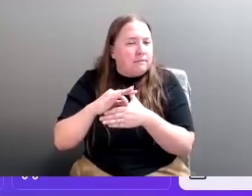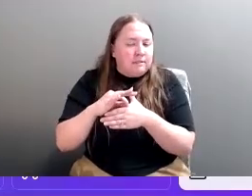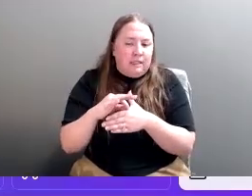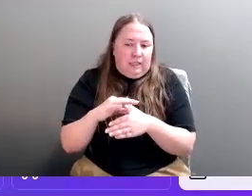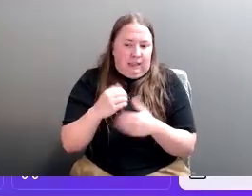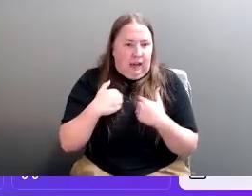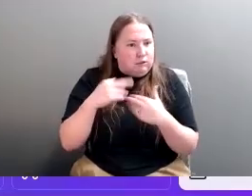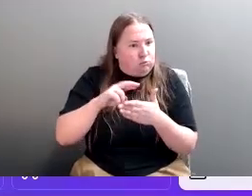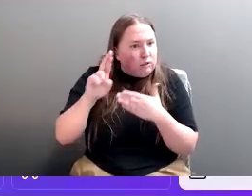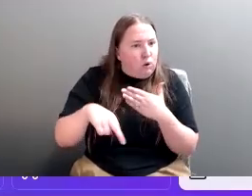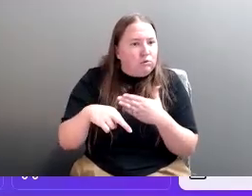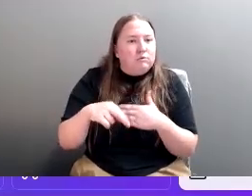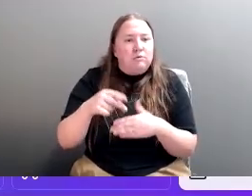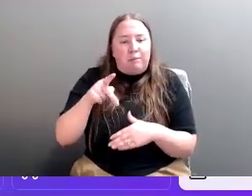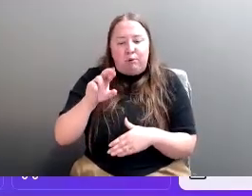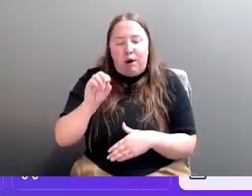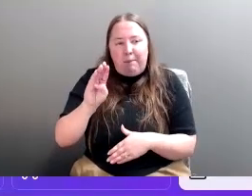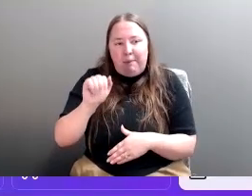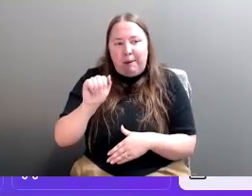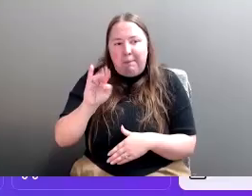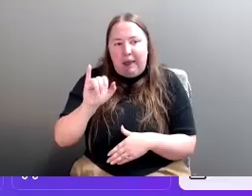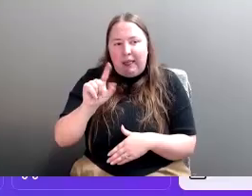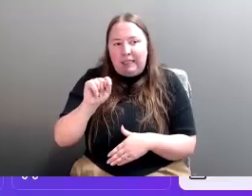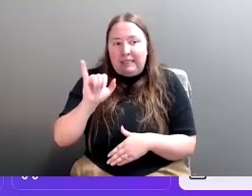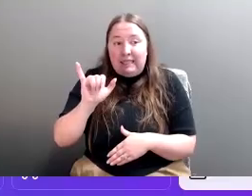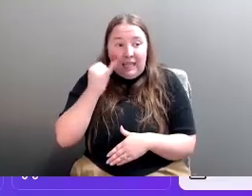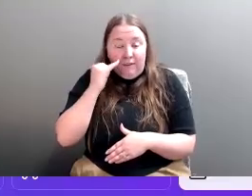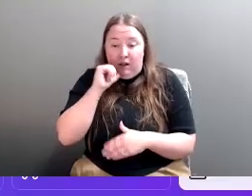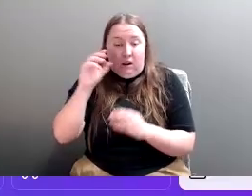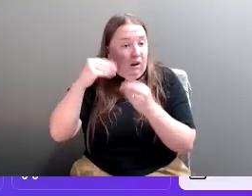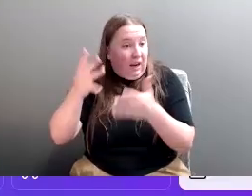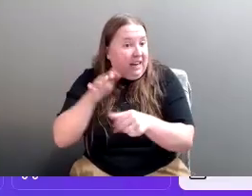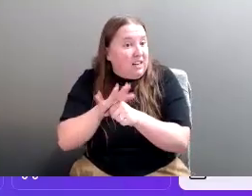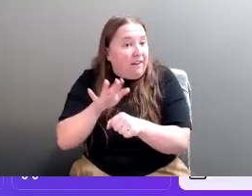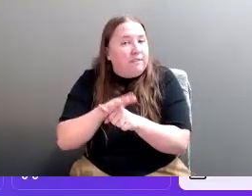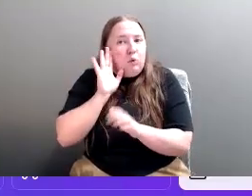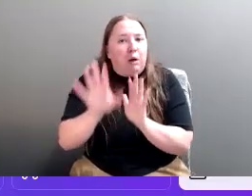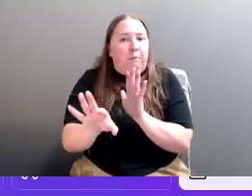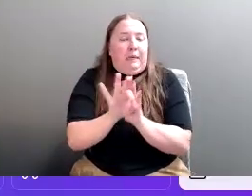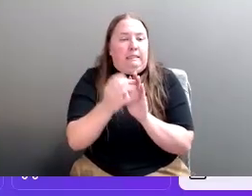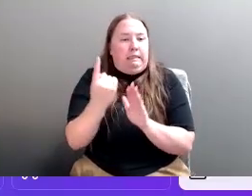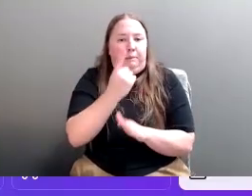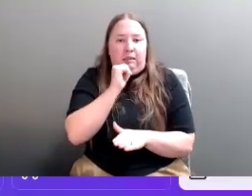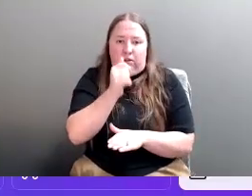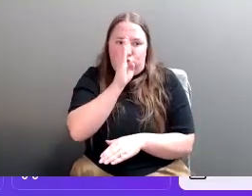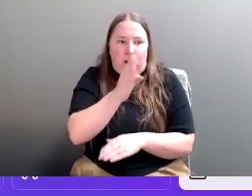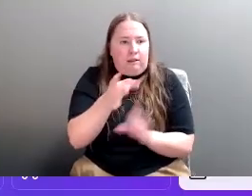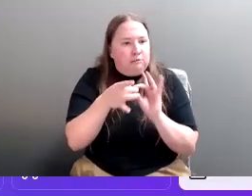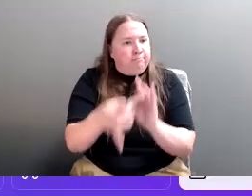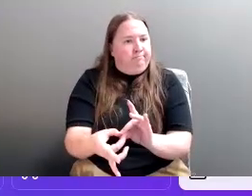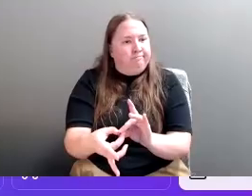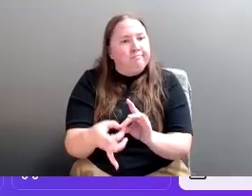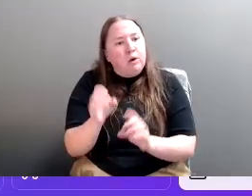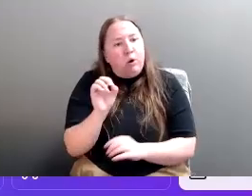It has a result and it has a probability. And if you don't give it enough, it's gonna probably choose something that isn't directly relevant